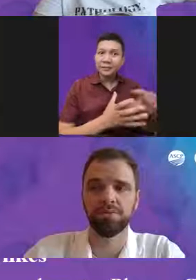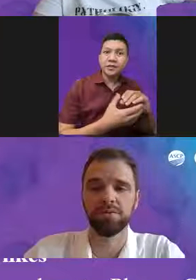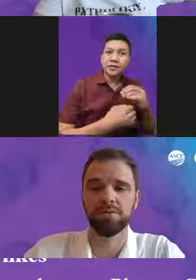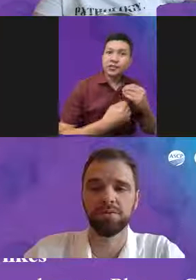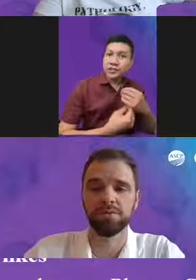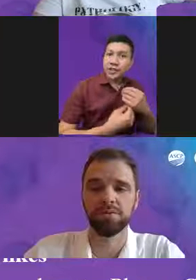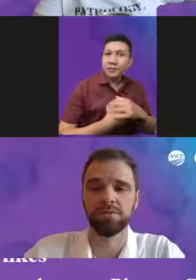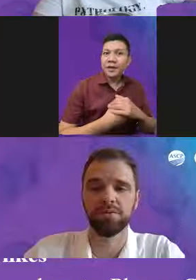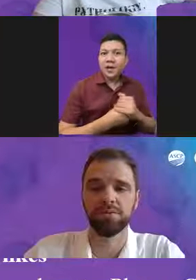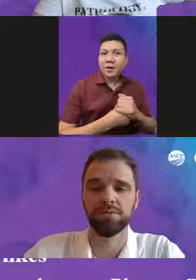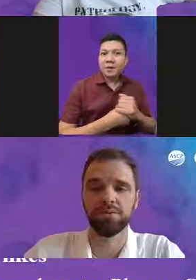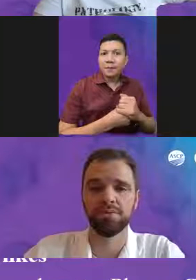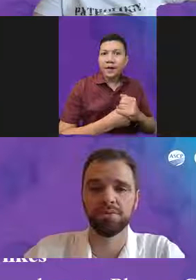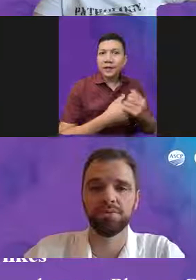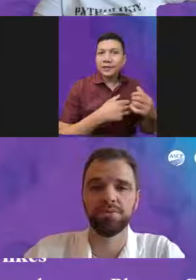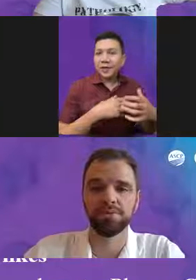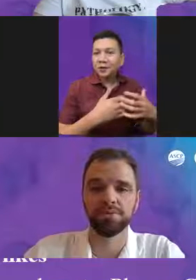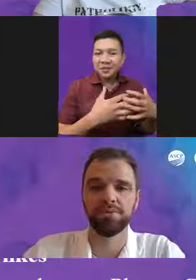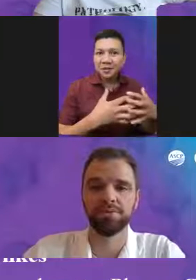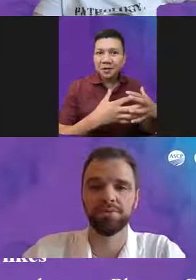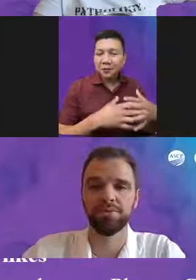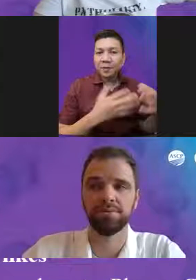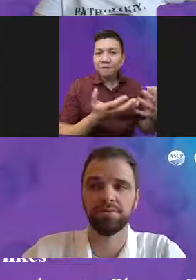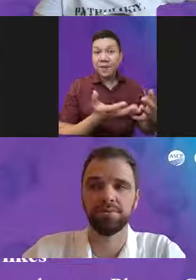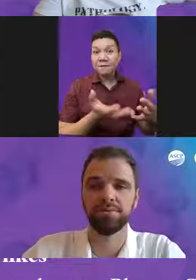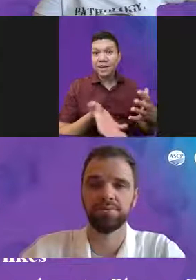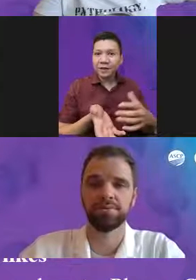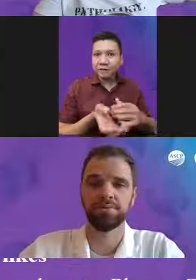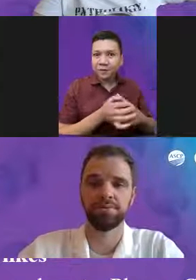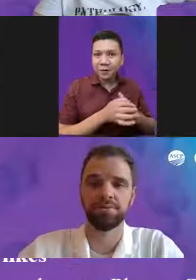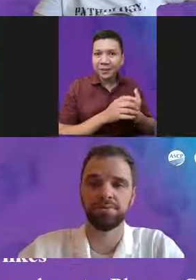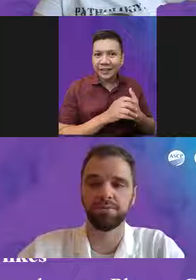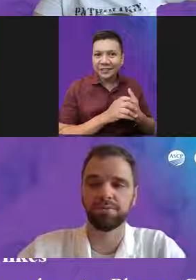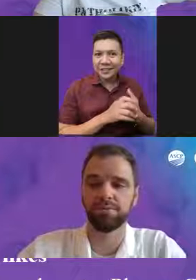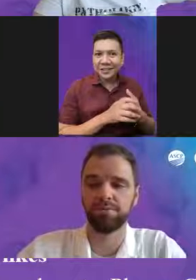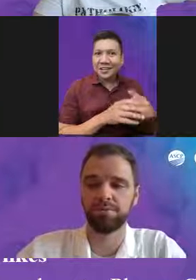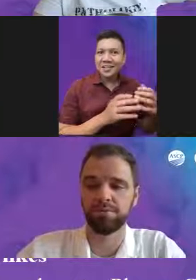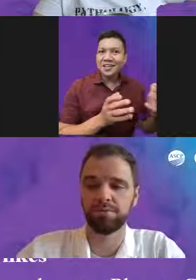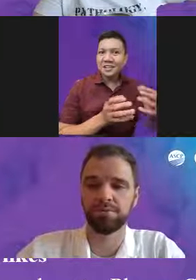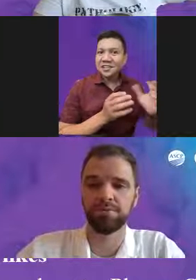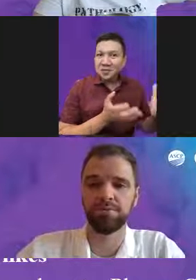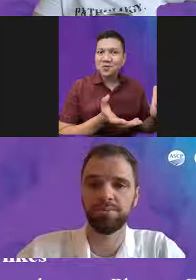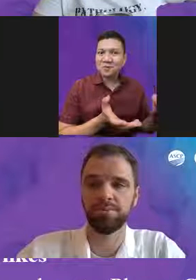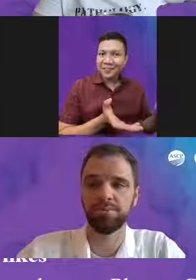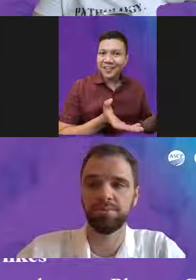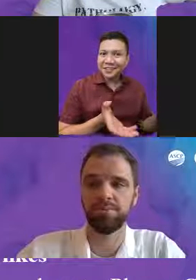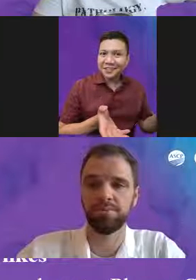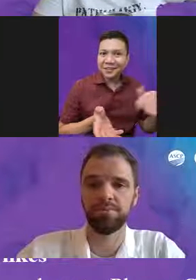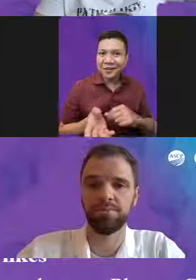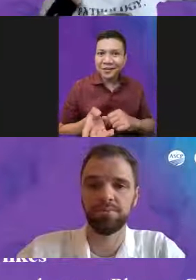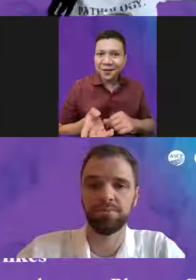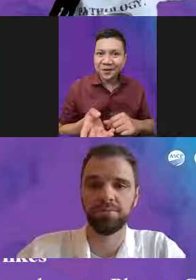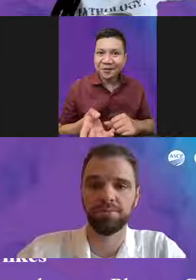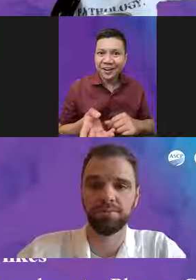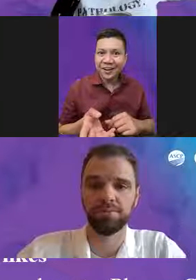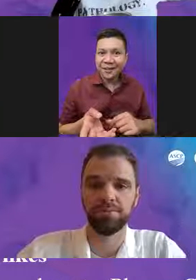size, based on their shape. I always tell them my favorite one is the teardrop cells is